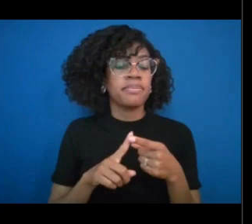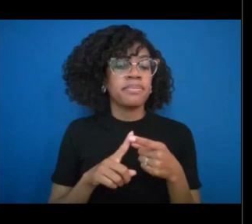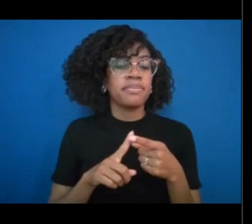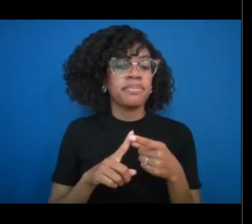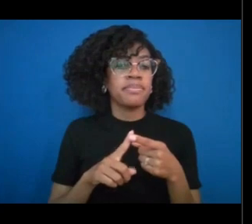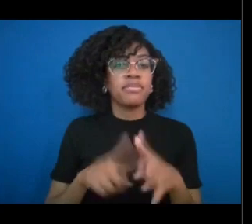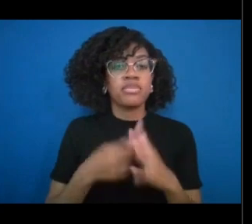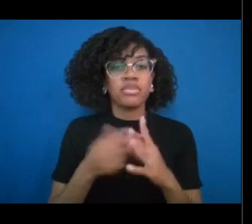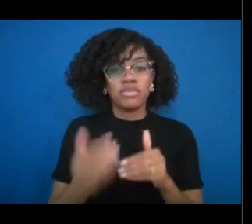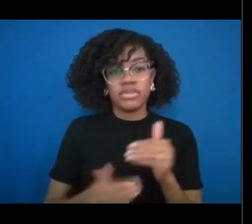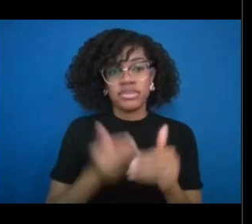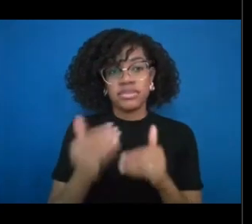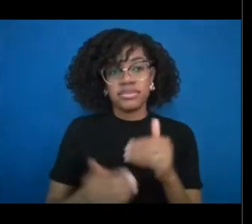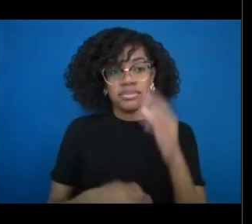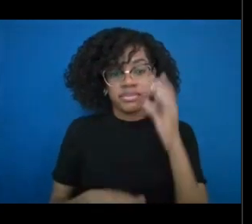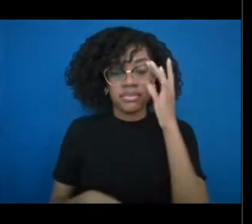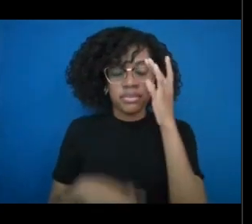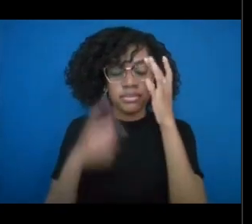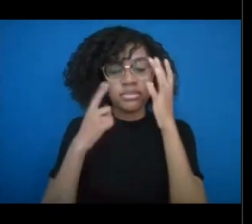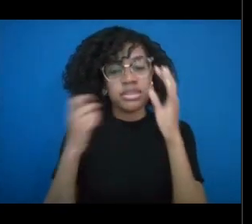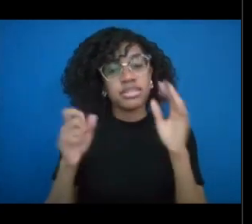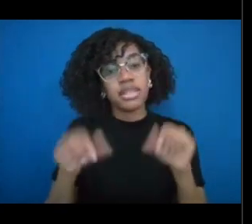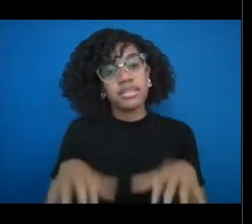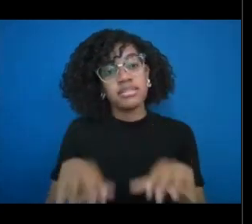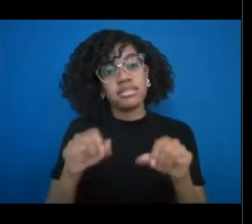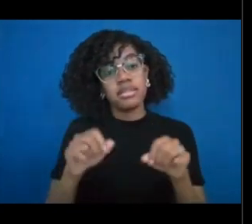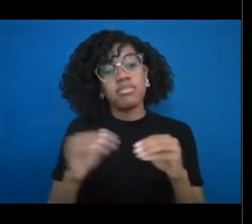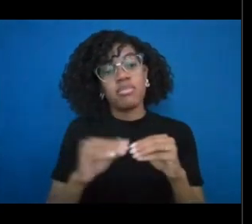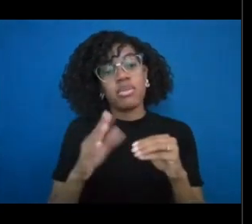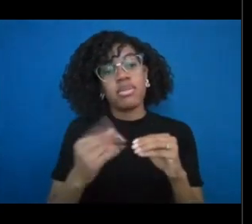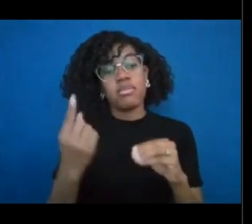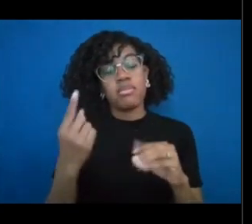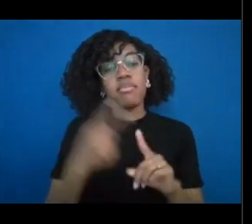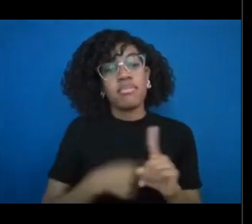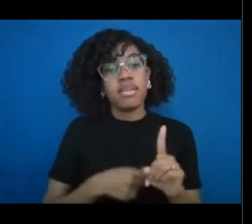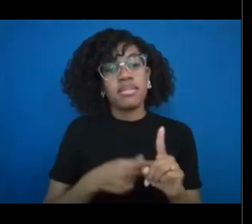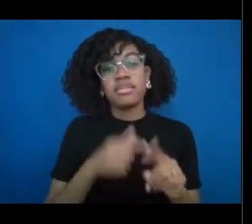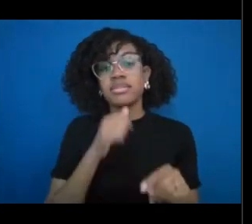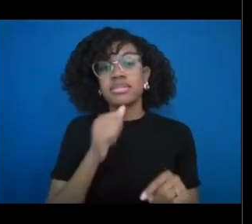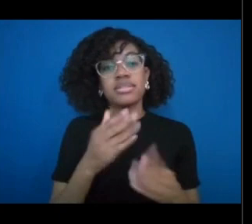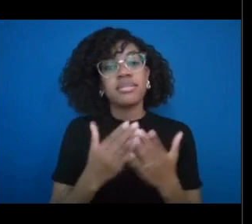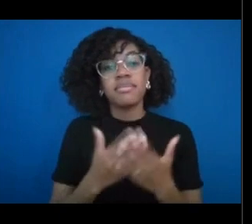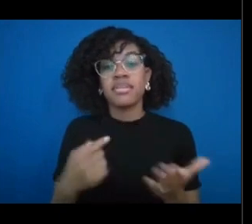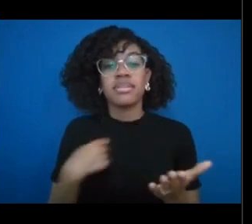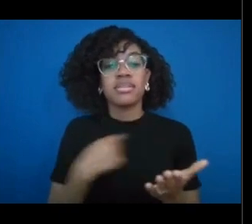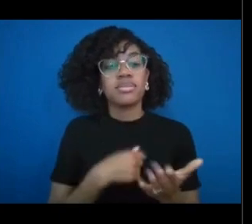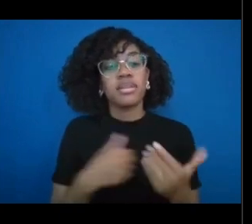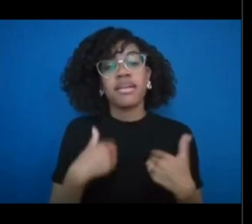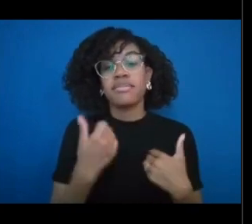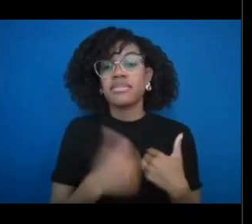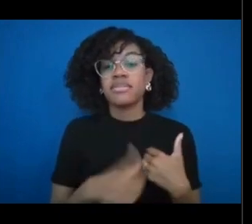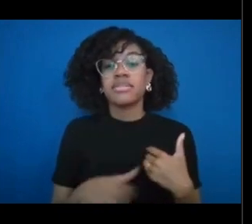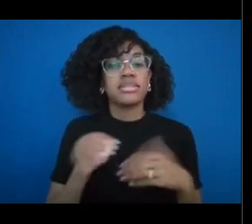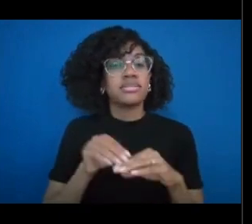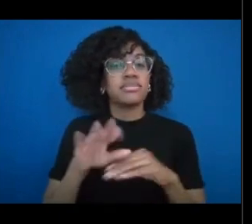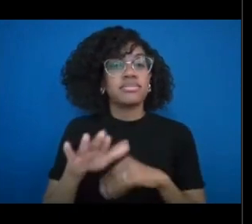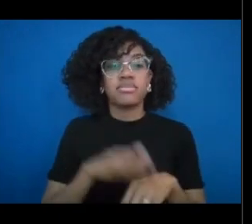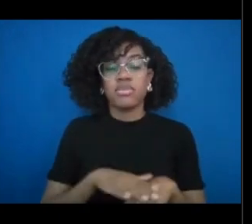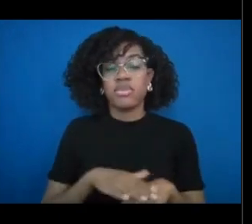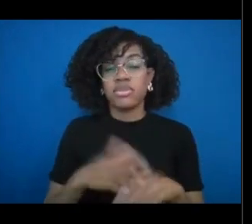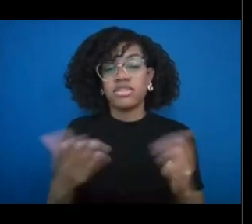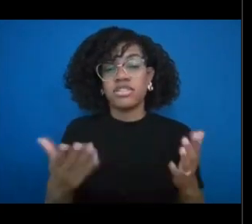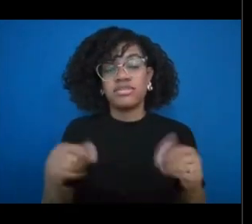start that process, because again, it can take more than a month and it's not something we have any influence over here at